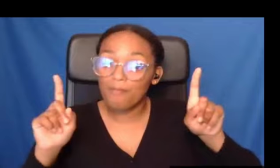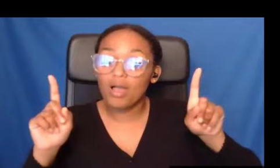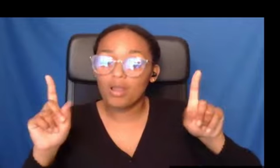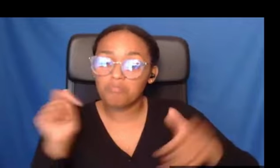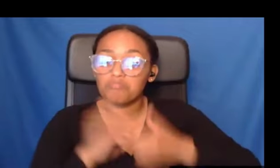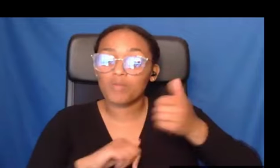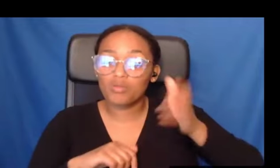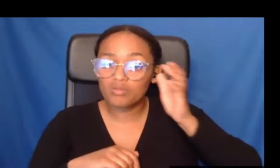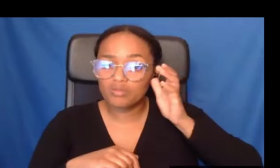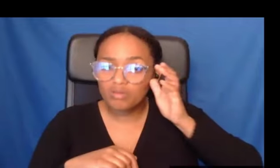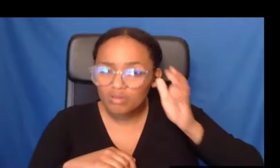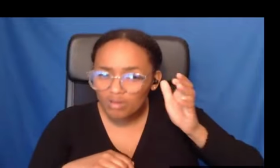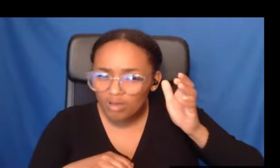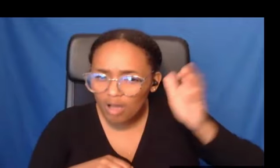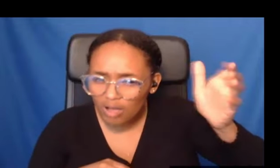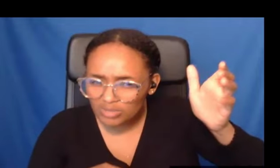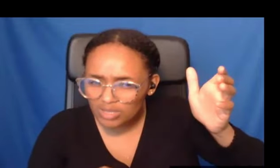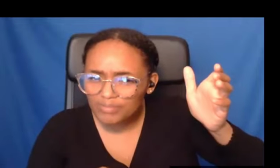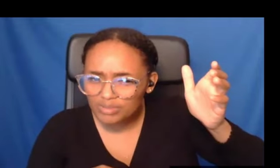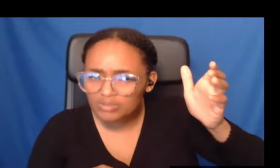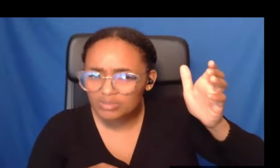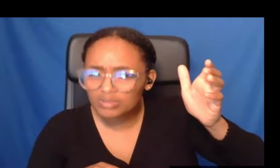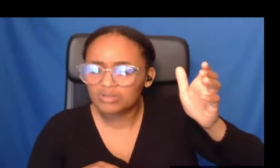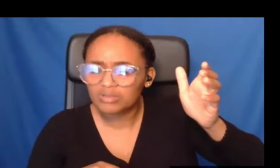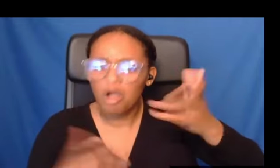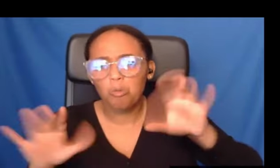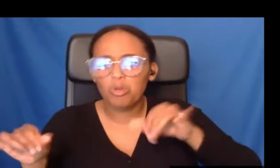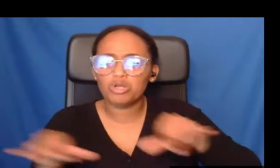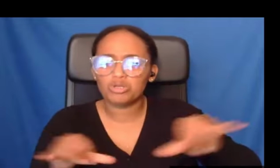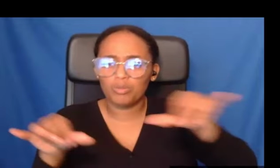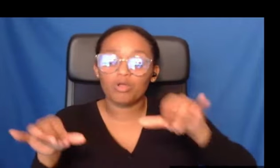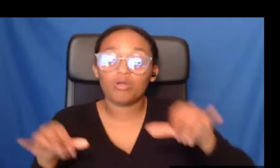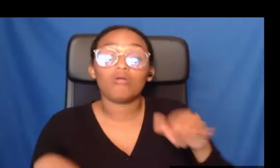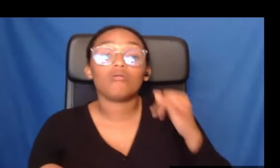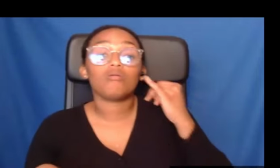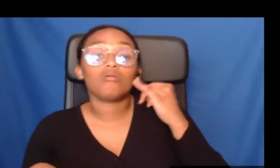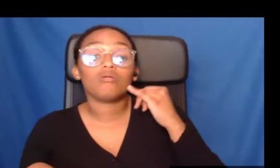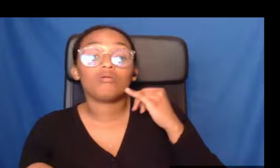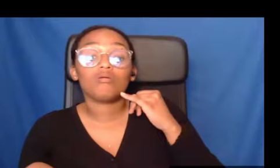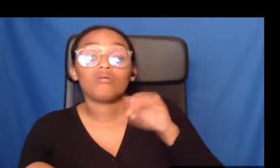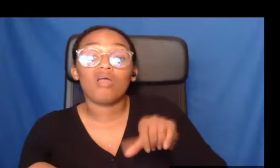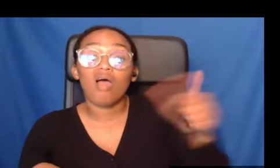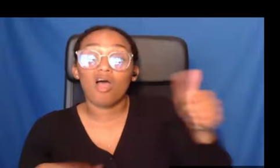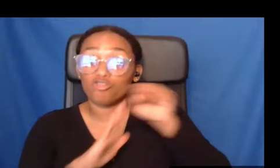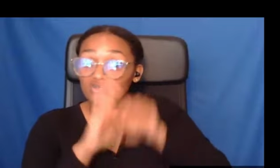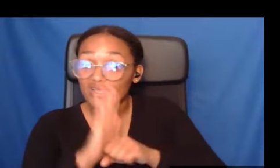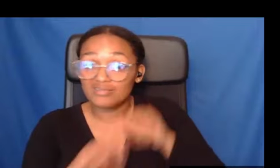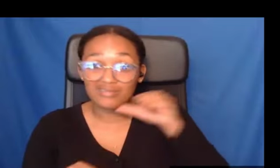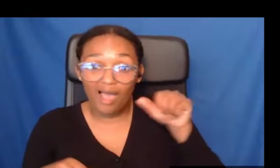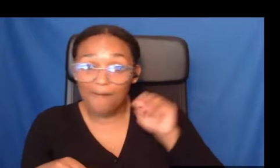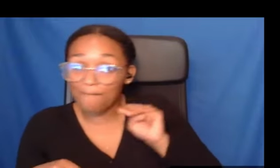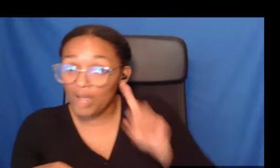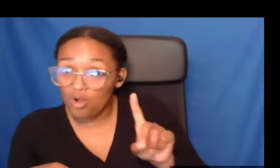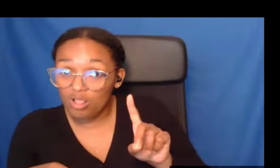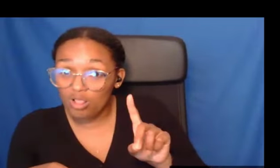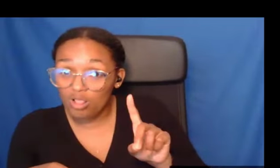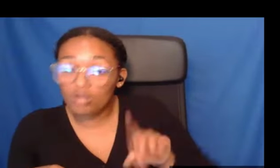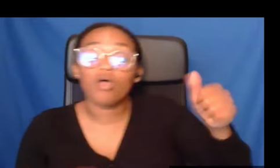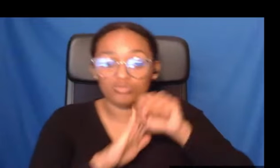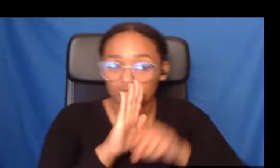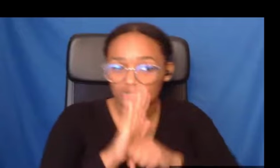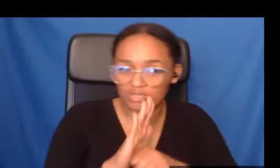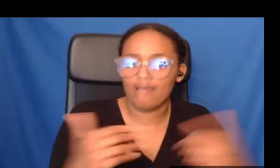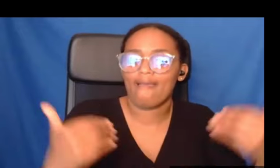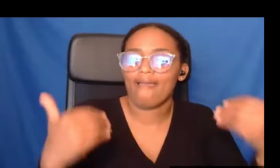you're not in Maryland, every state has a Department of Insurance, and you can reach out to that Department